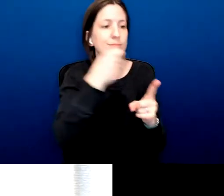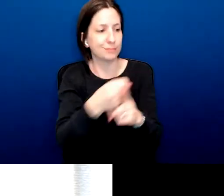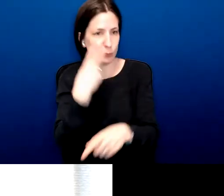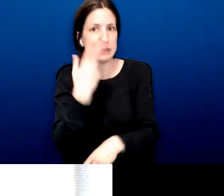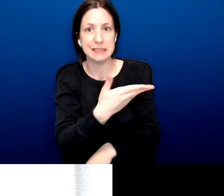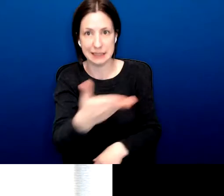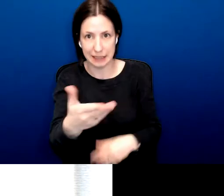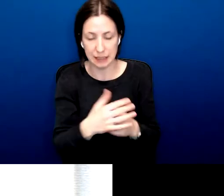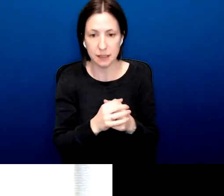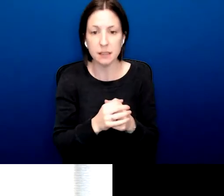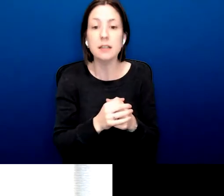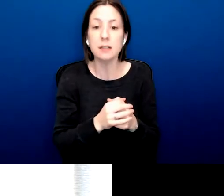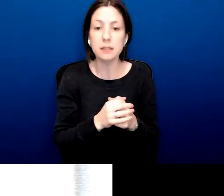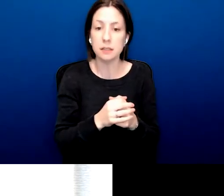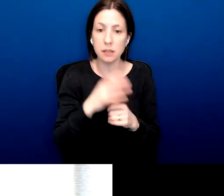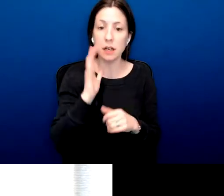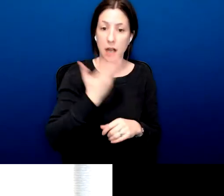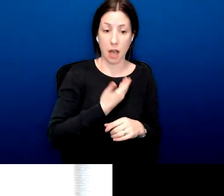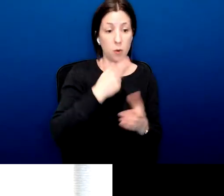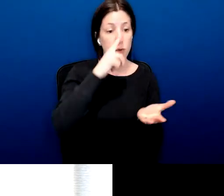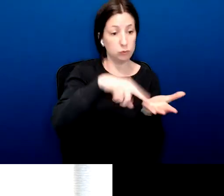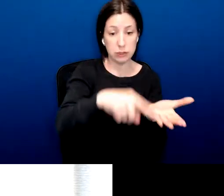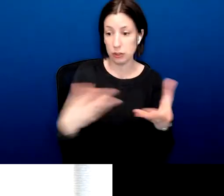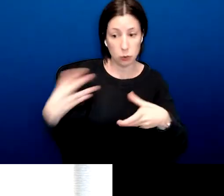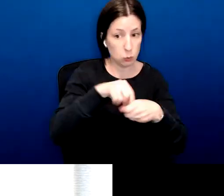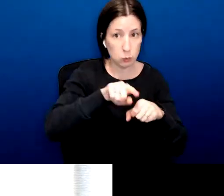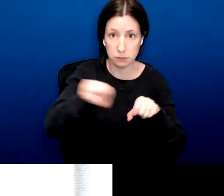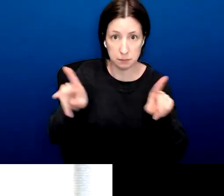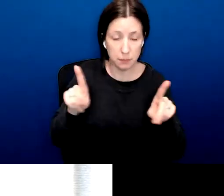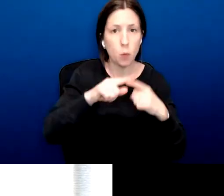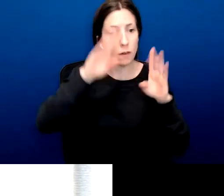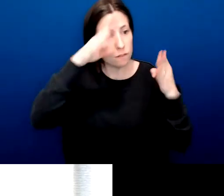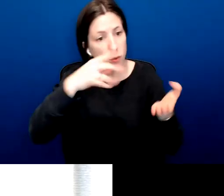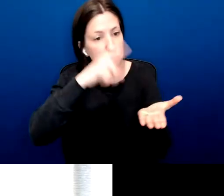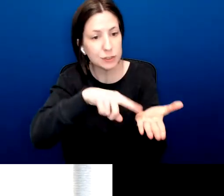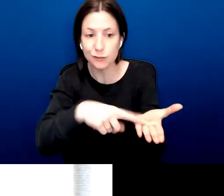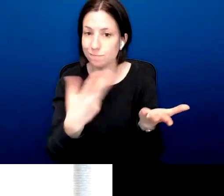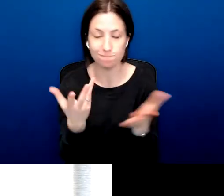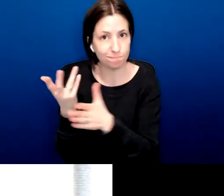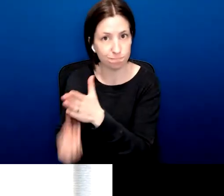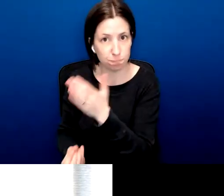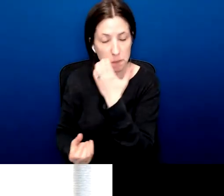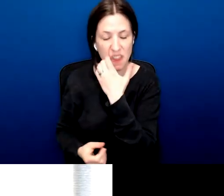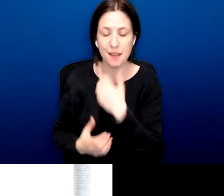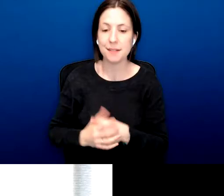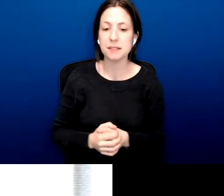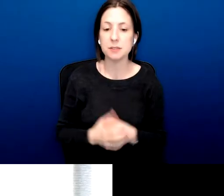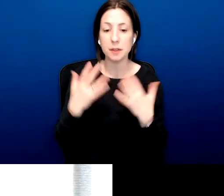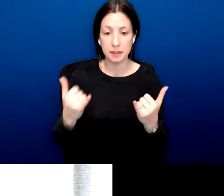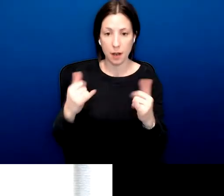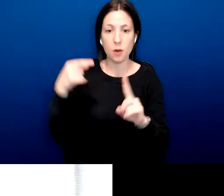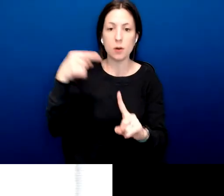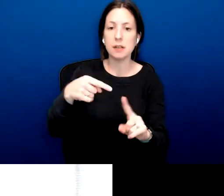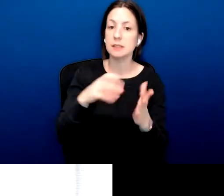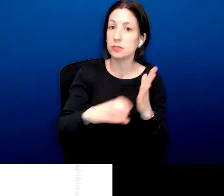research, and even as the focus of that research. So I think that brings us a little bit to about this chapter